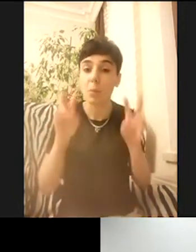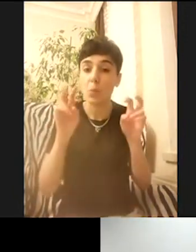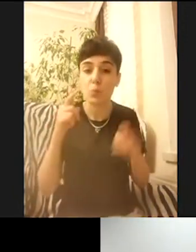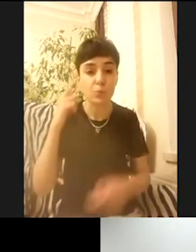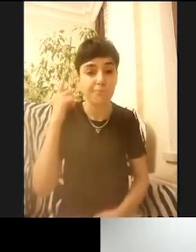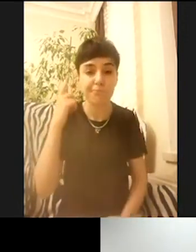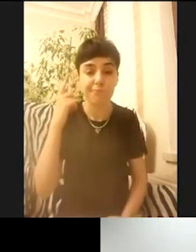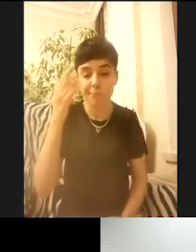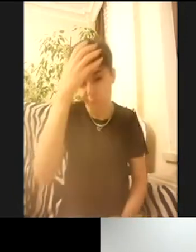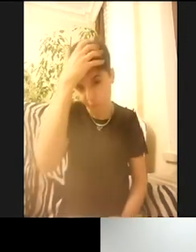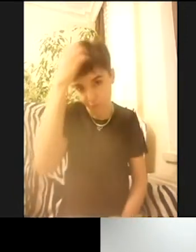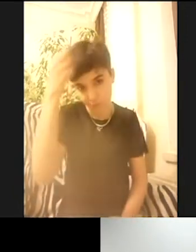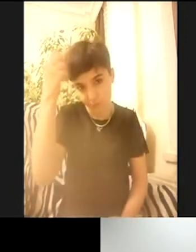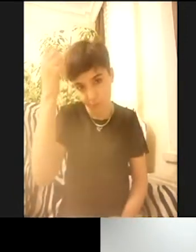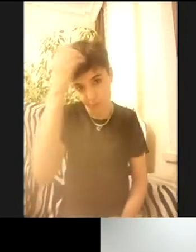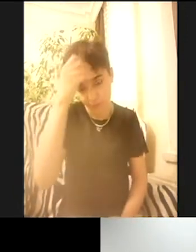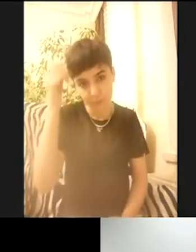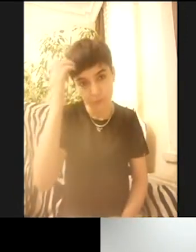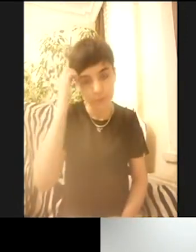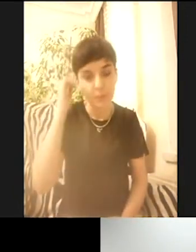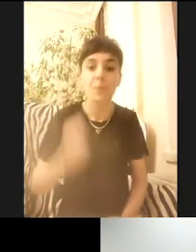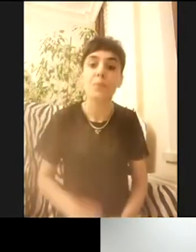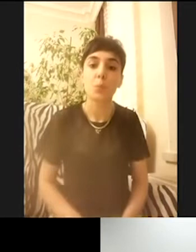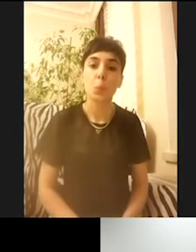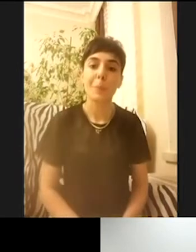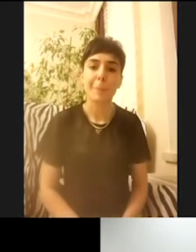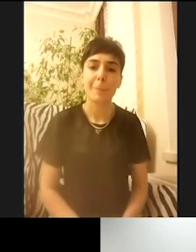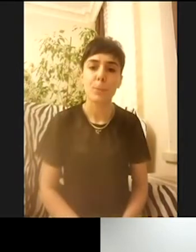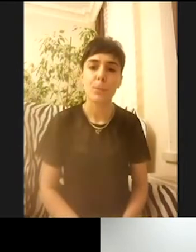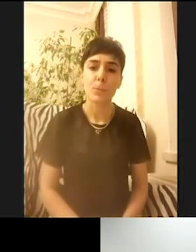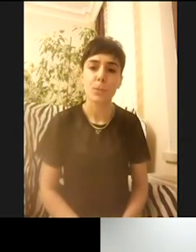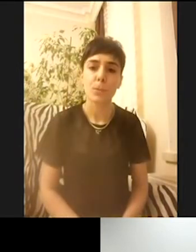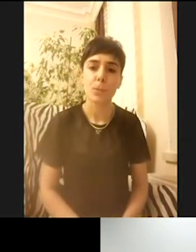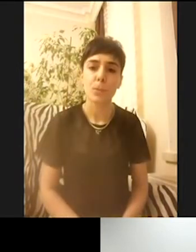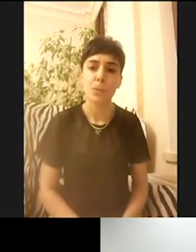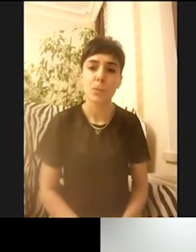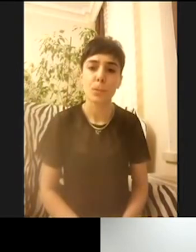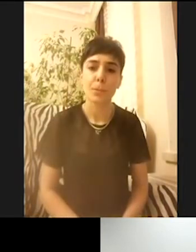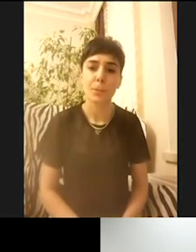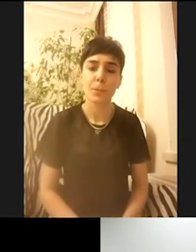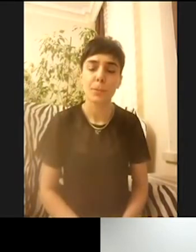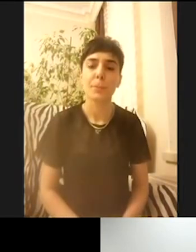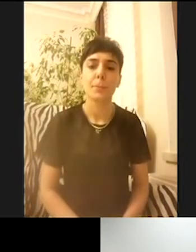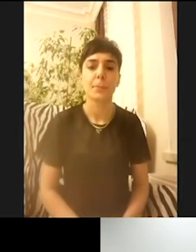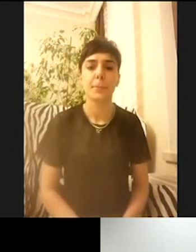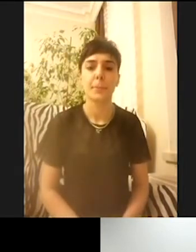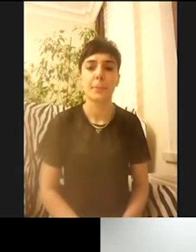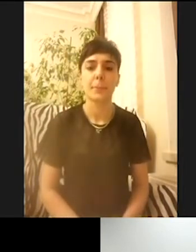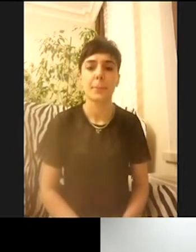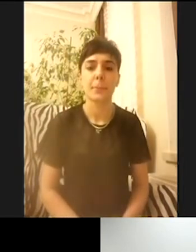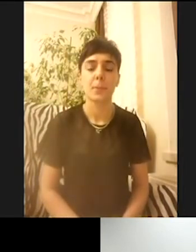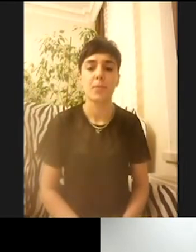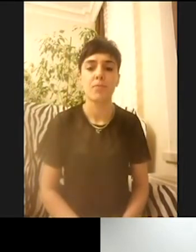nightlife, right, which are the spaces of non-normative togetherness. But then I was also immediately reminded of how Through the Window